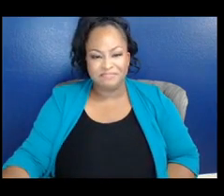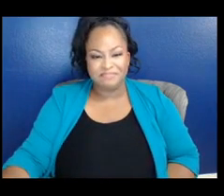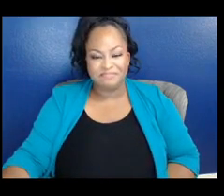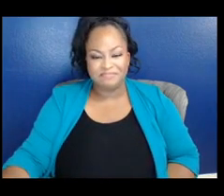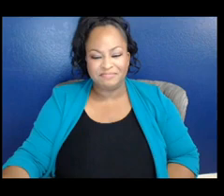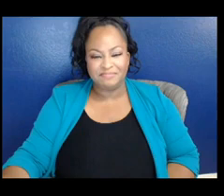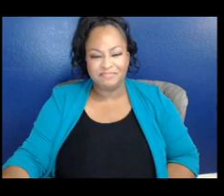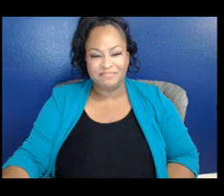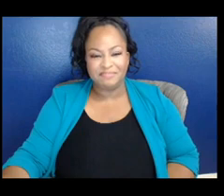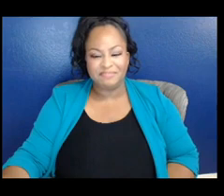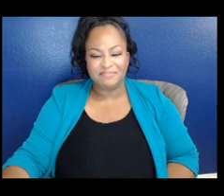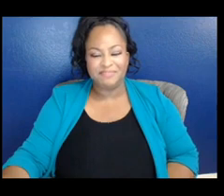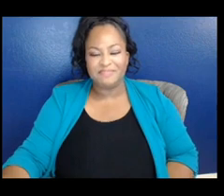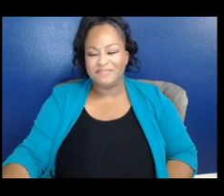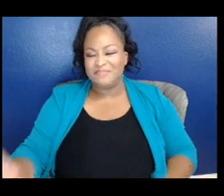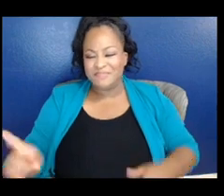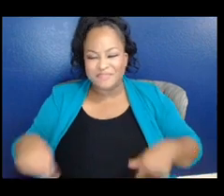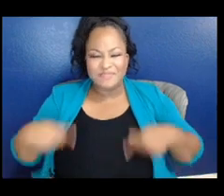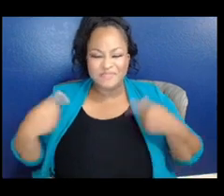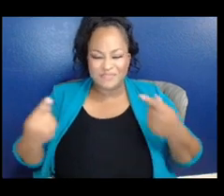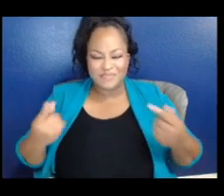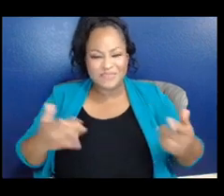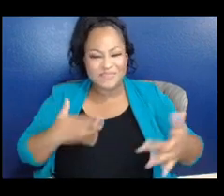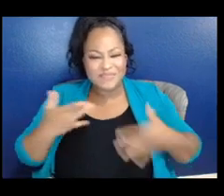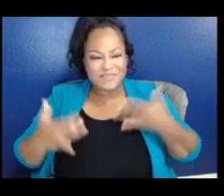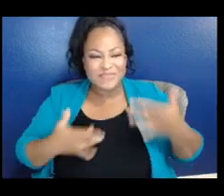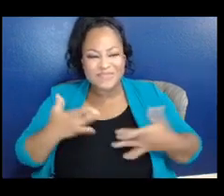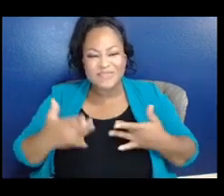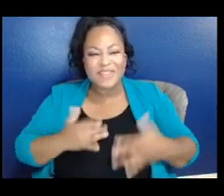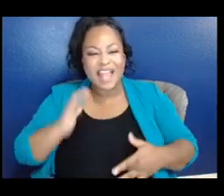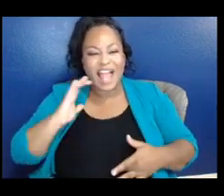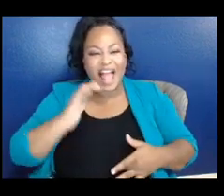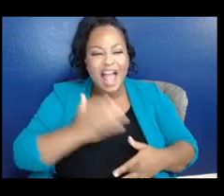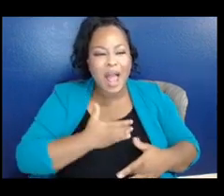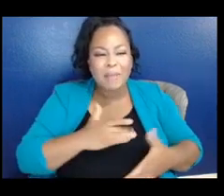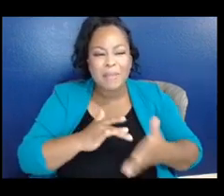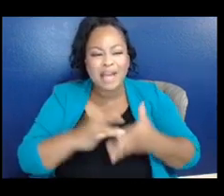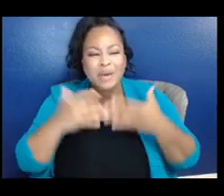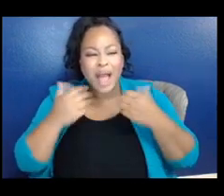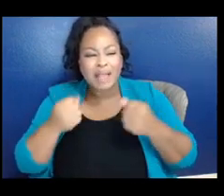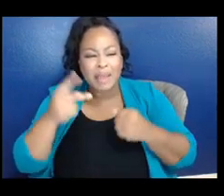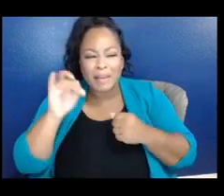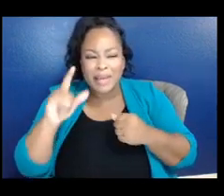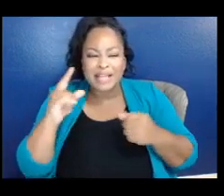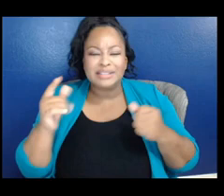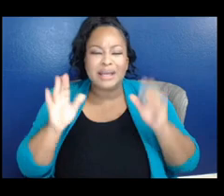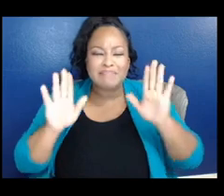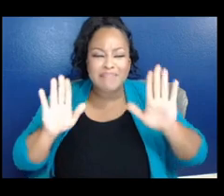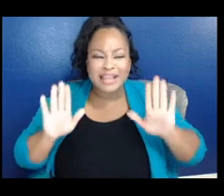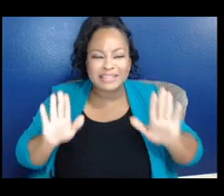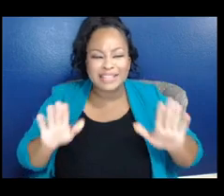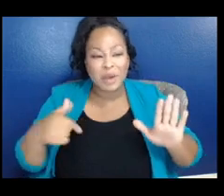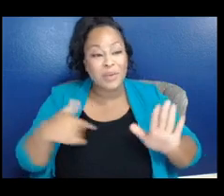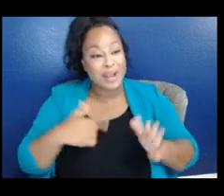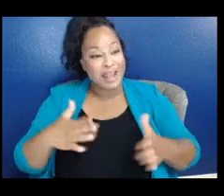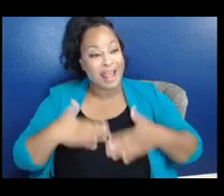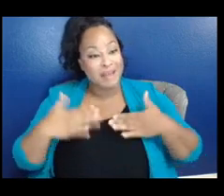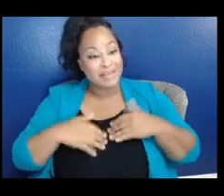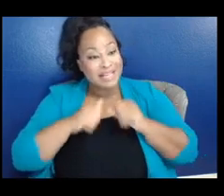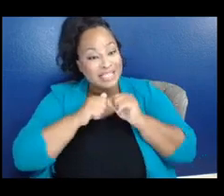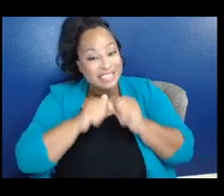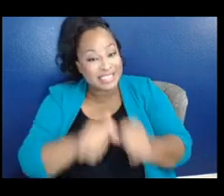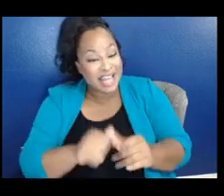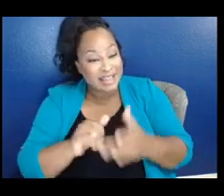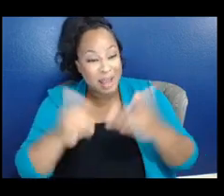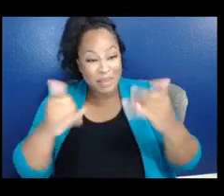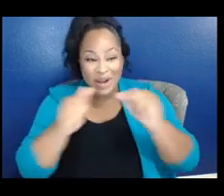This has been so exciting thus far. Our reproductive medical health panel was amazing, and we are happy to continue the party,